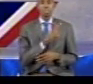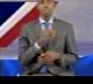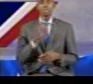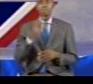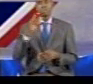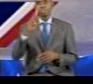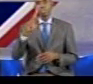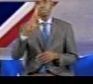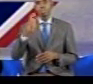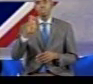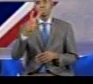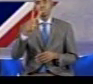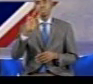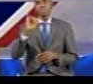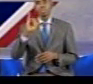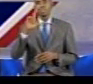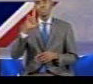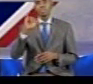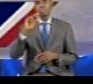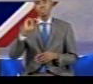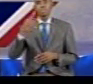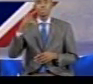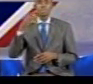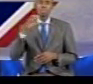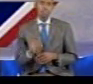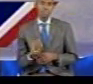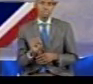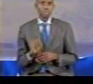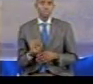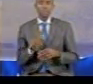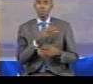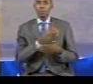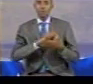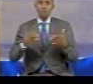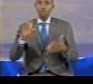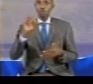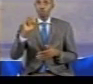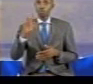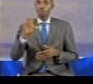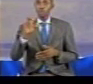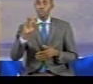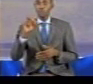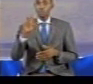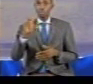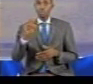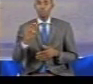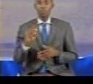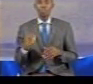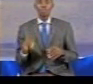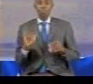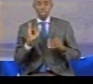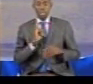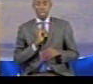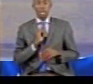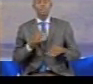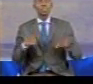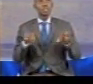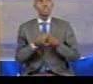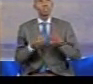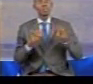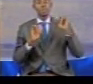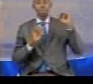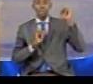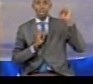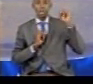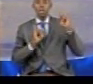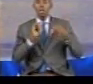verse 12. I, even I, am he that comforteth you.